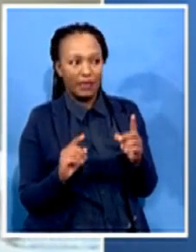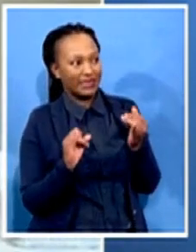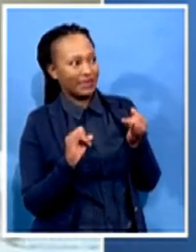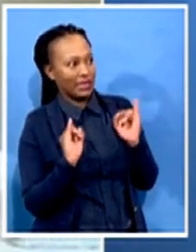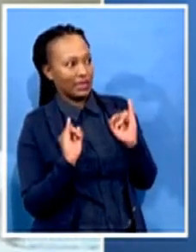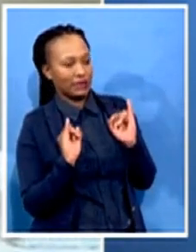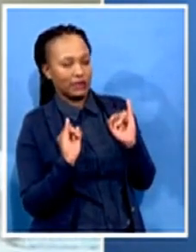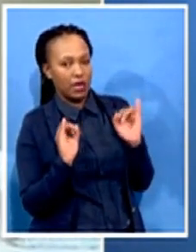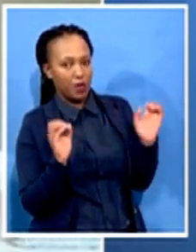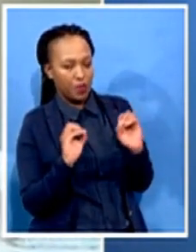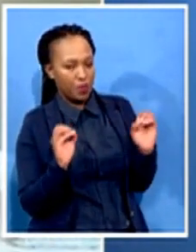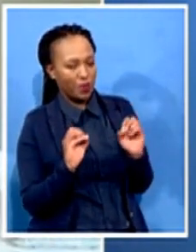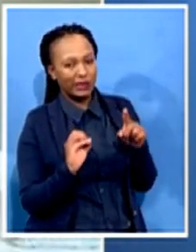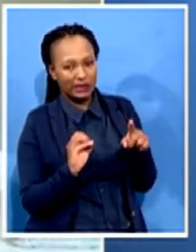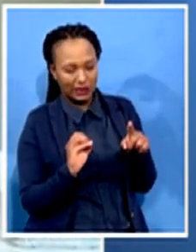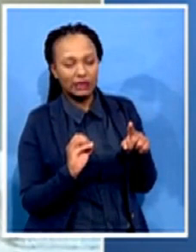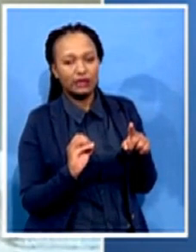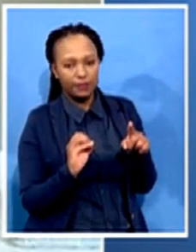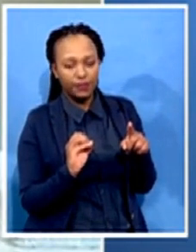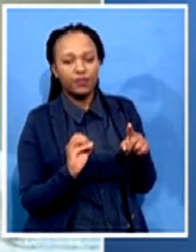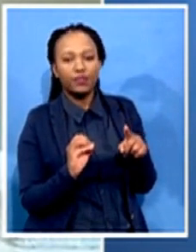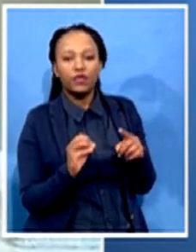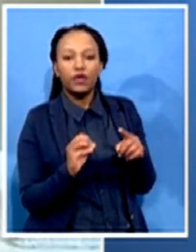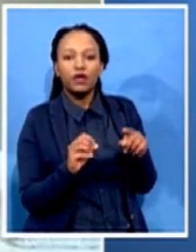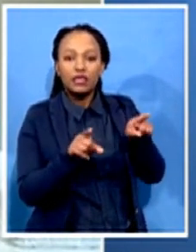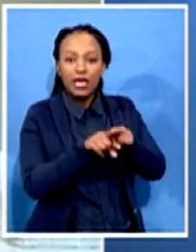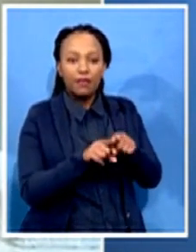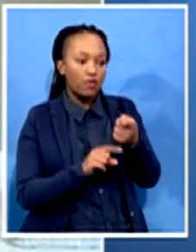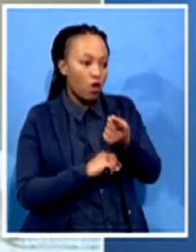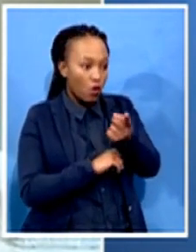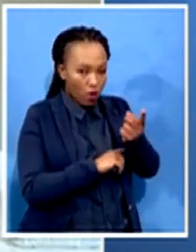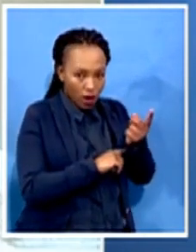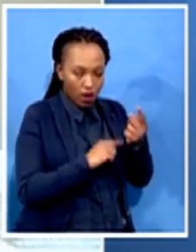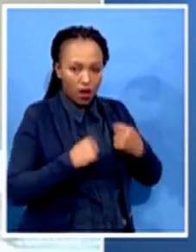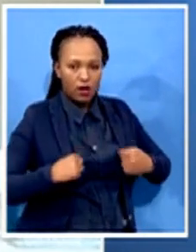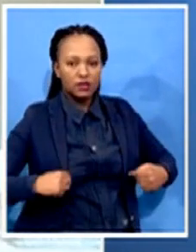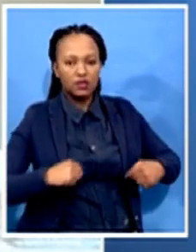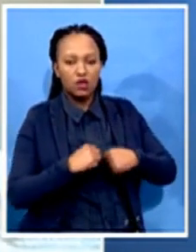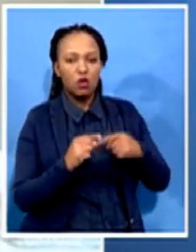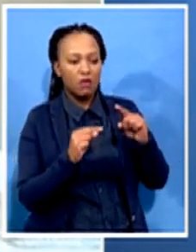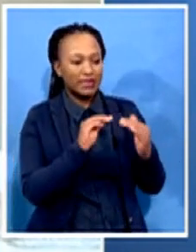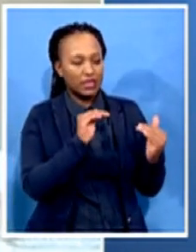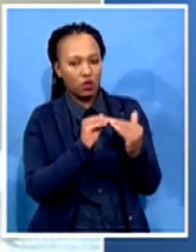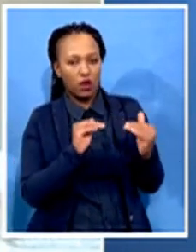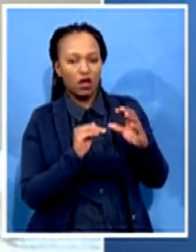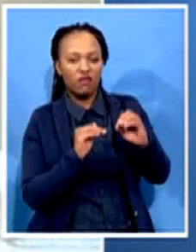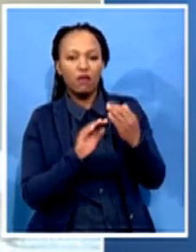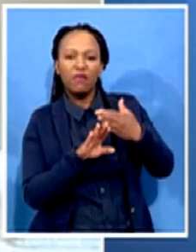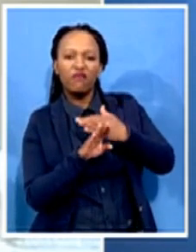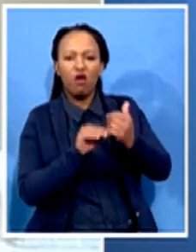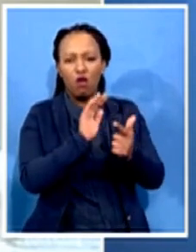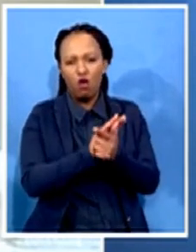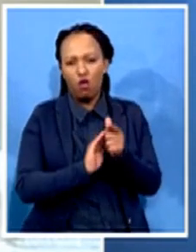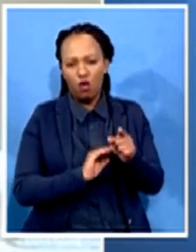And obviously, every one of us is supposed to be equal before the law, and it applies to everybody. So